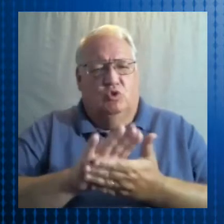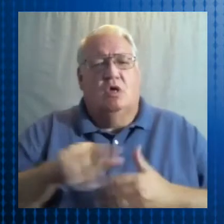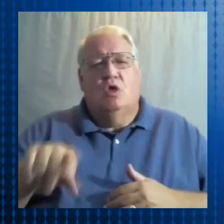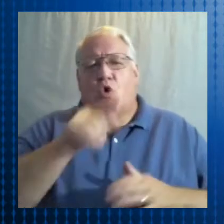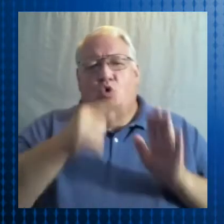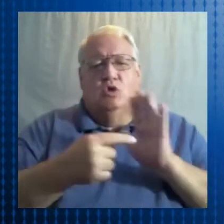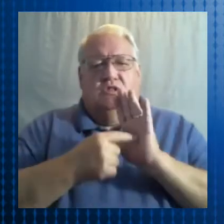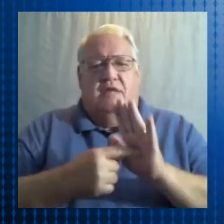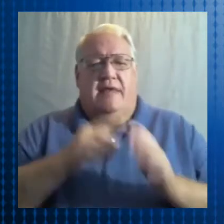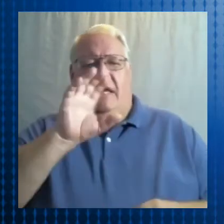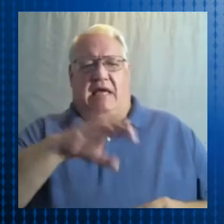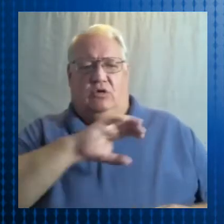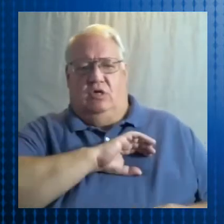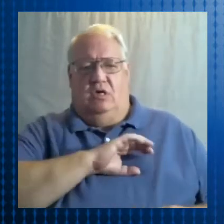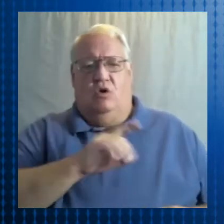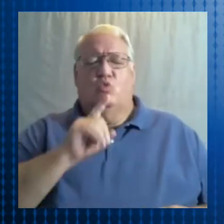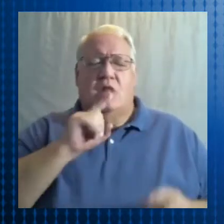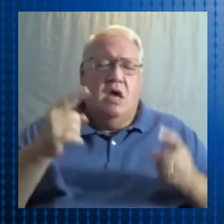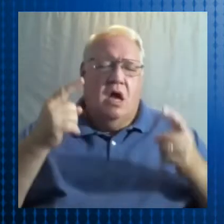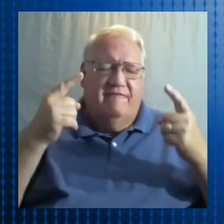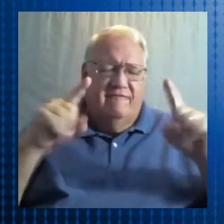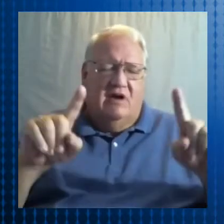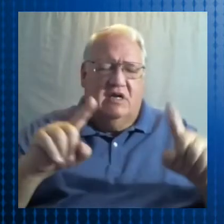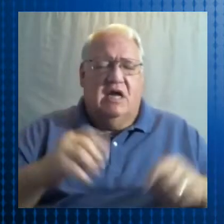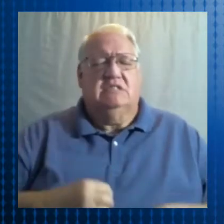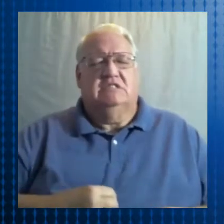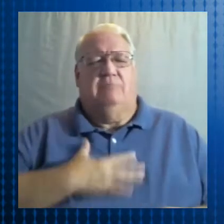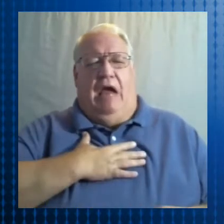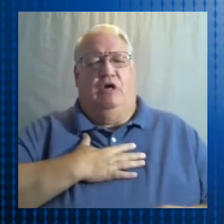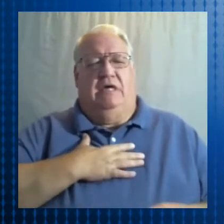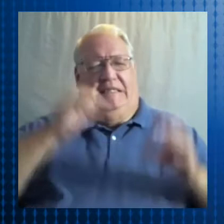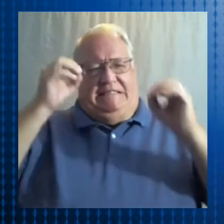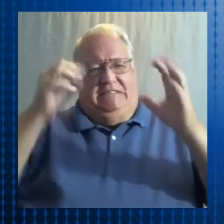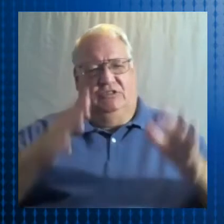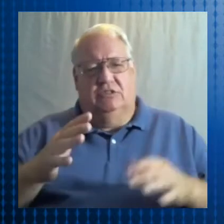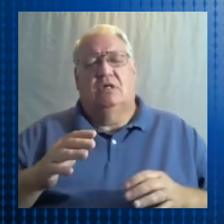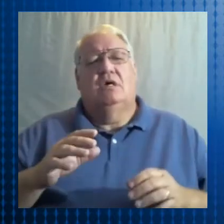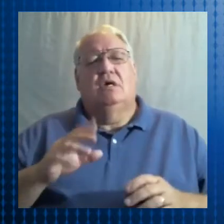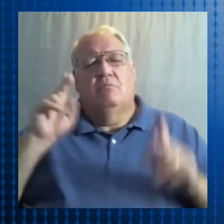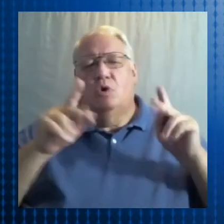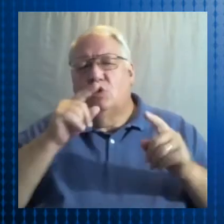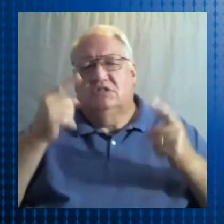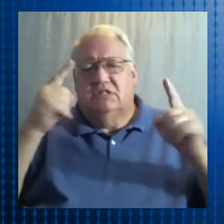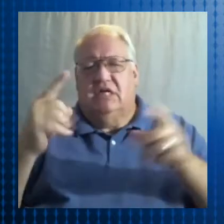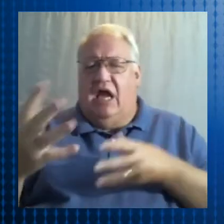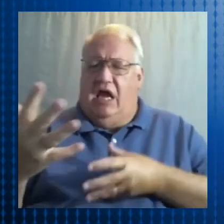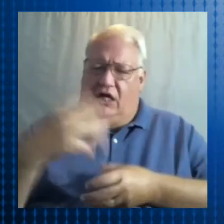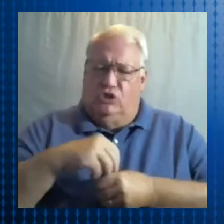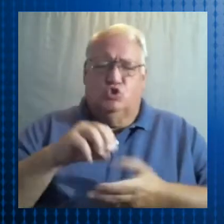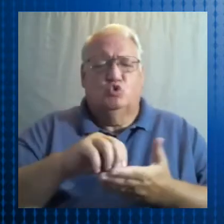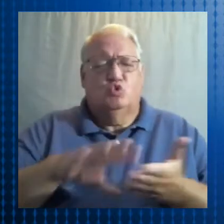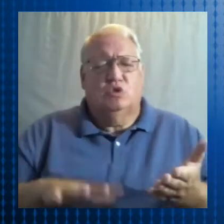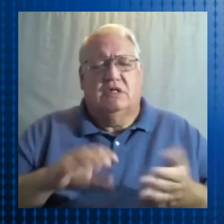the characteristics of highly effective and inspiring educators, people who successfully engage students in the process